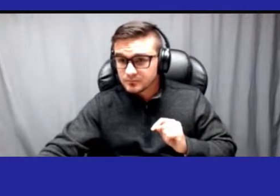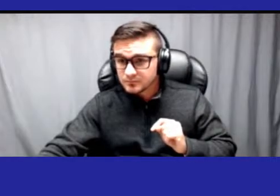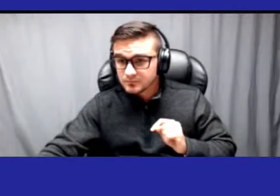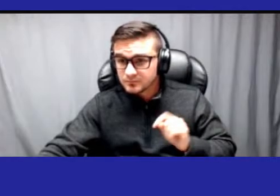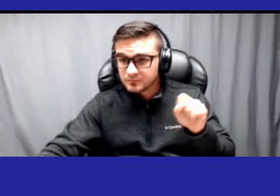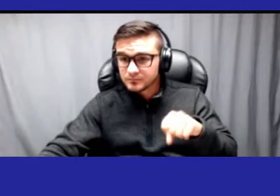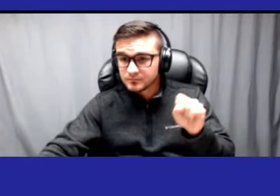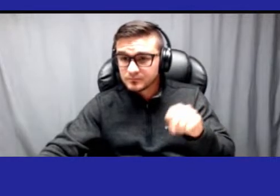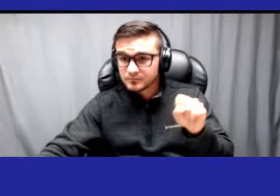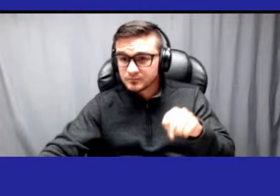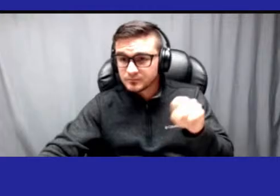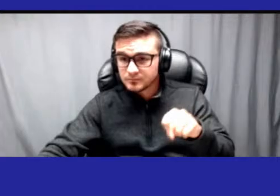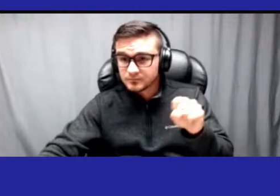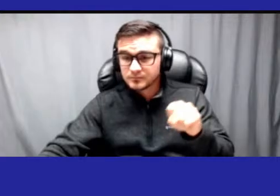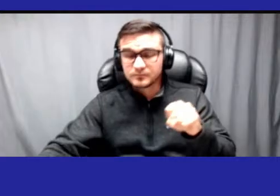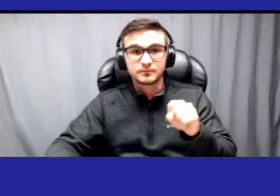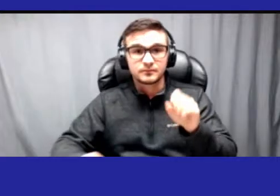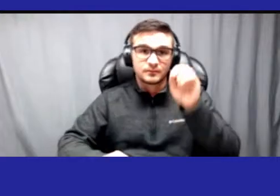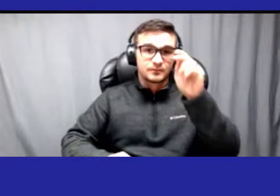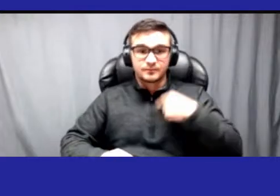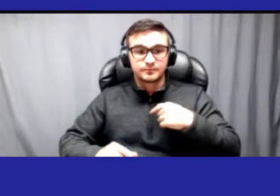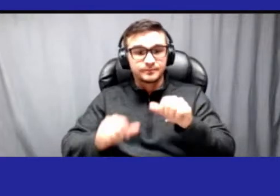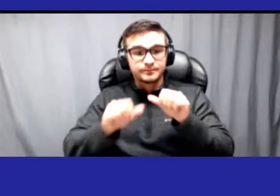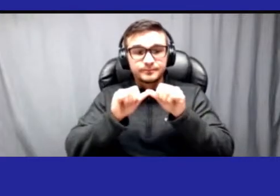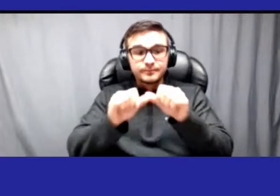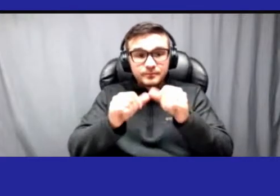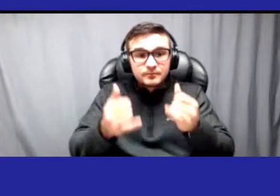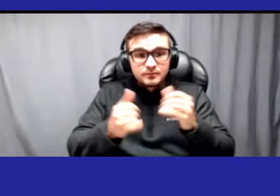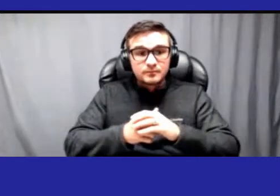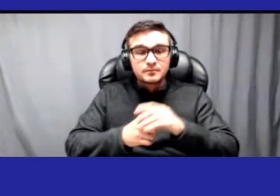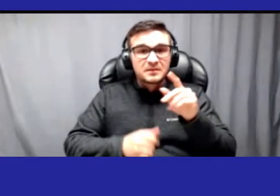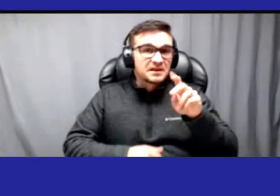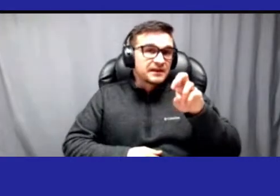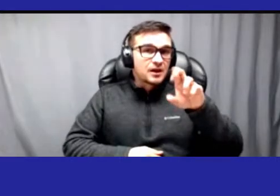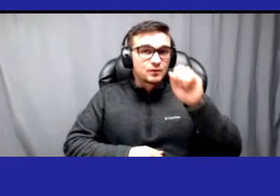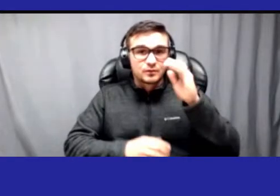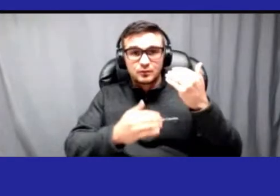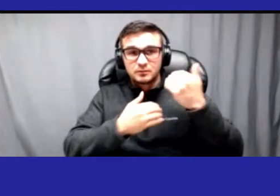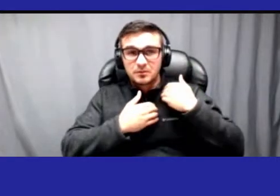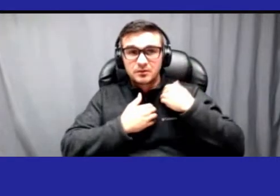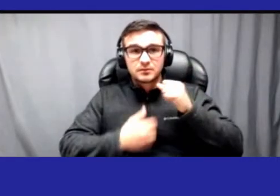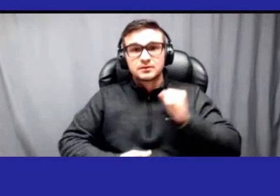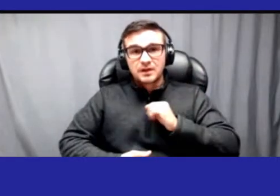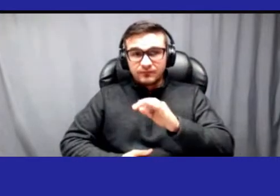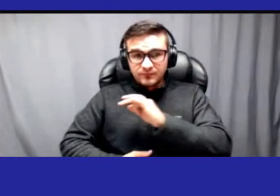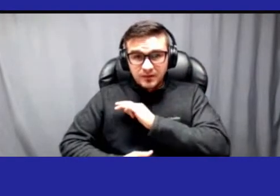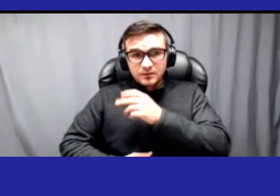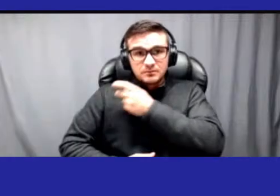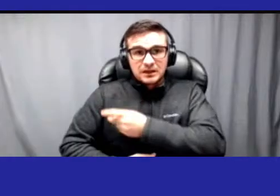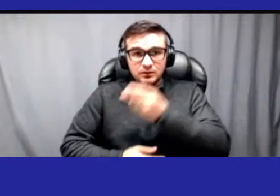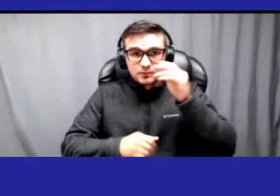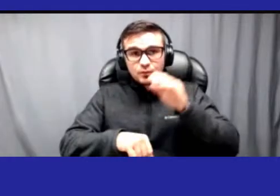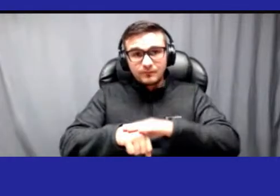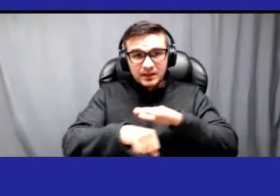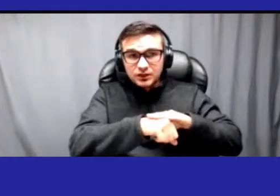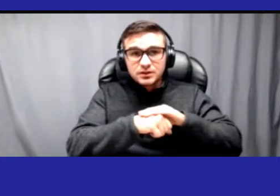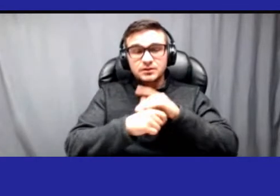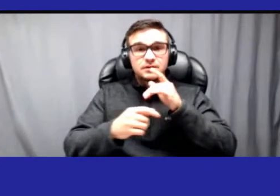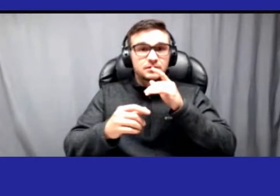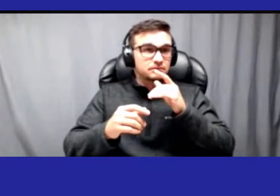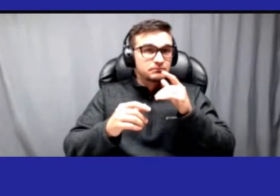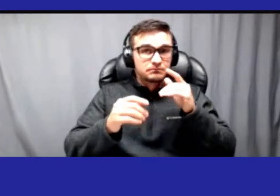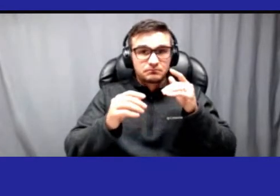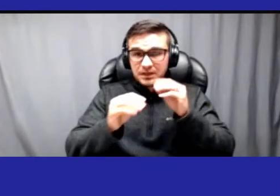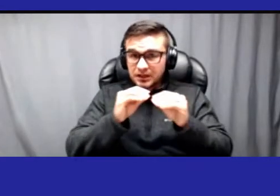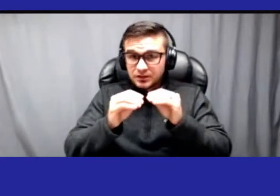basement. The vendors will be responsible for staffing, patient notification, mitigation planning, response logistics, data and reporting, and